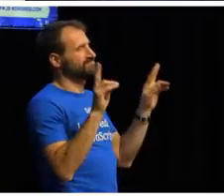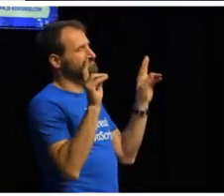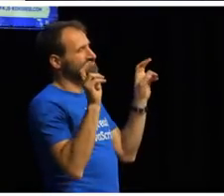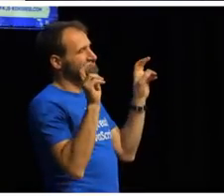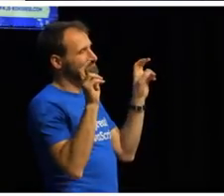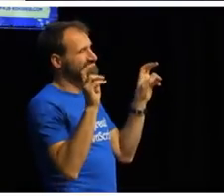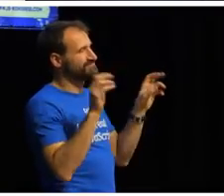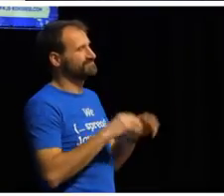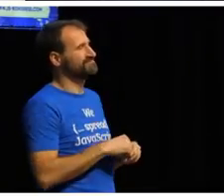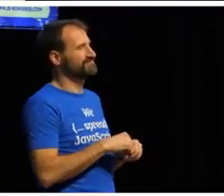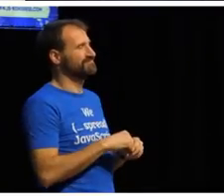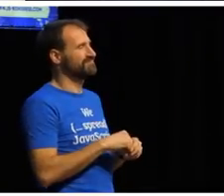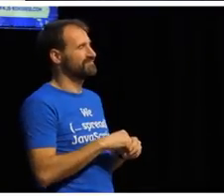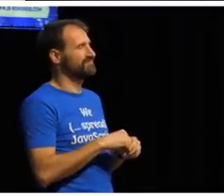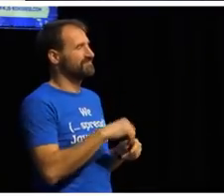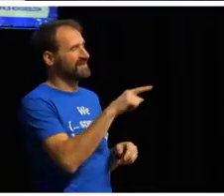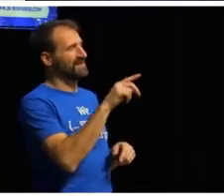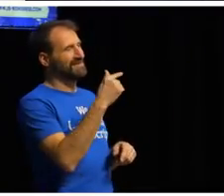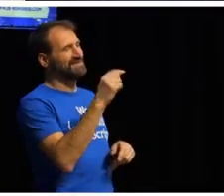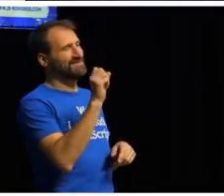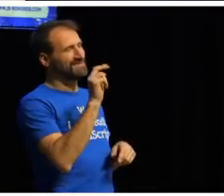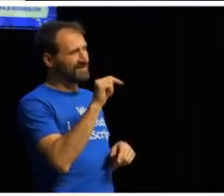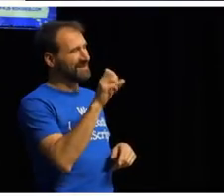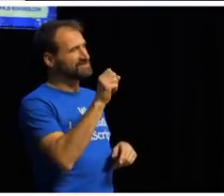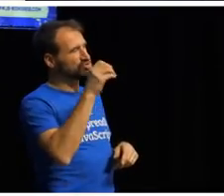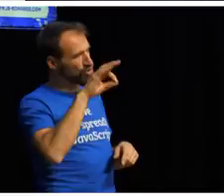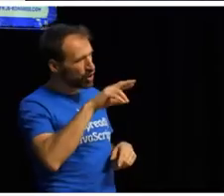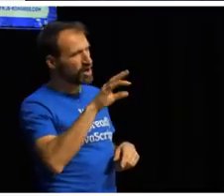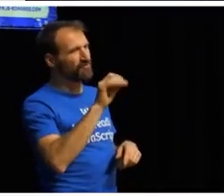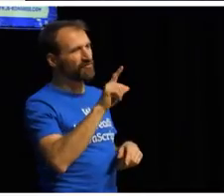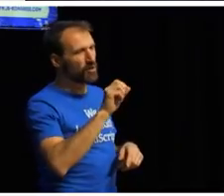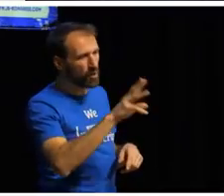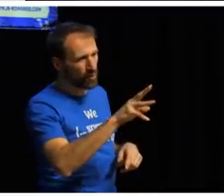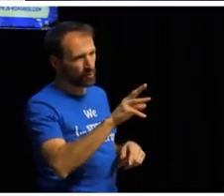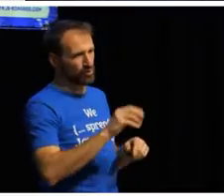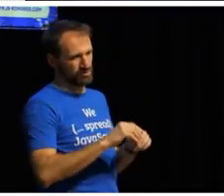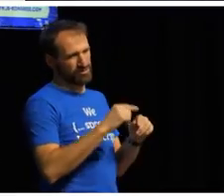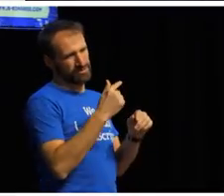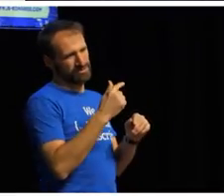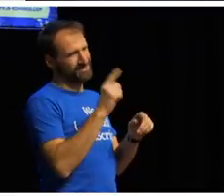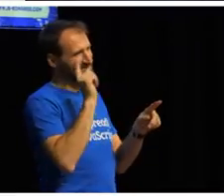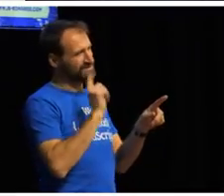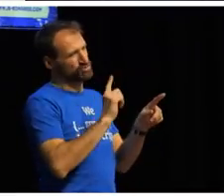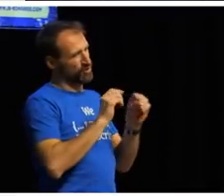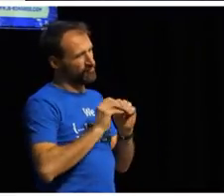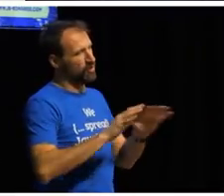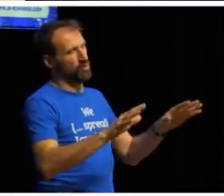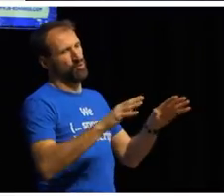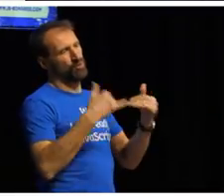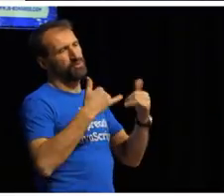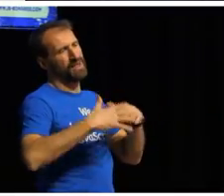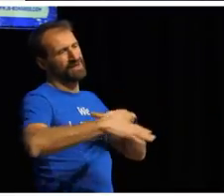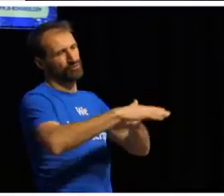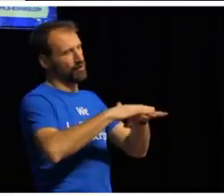very, very nice. It's done by Google. You can just reach it over the link. I have it here. What you can do, you can play